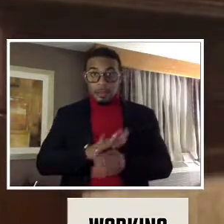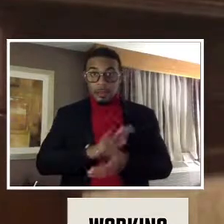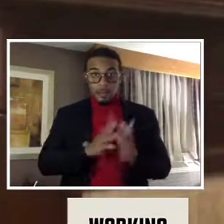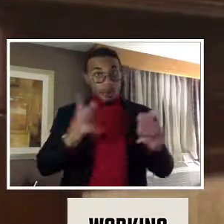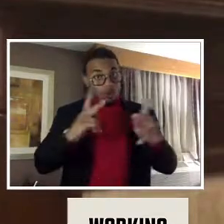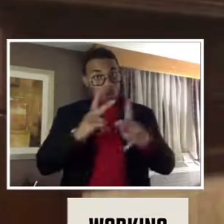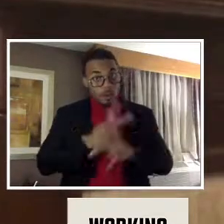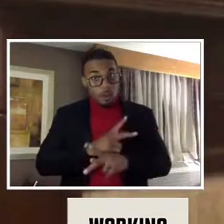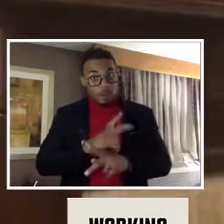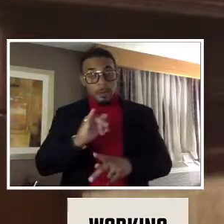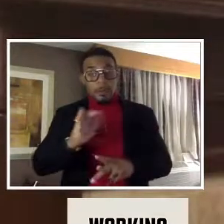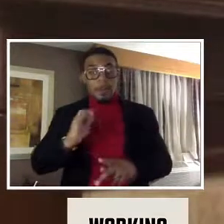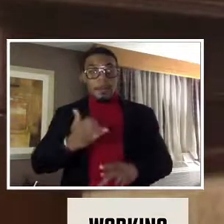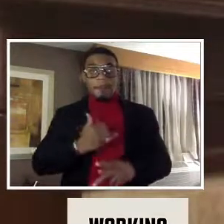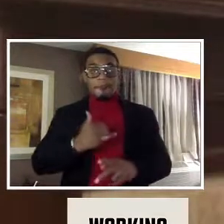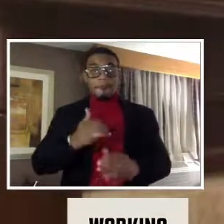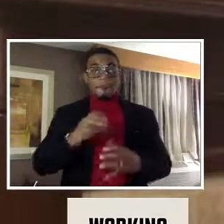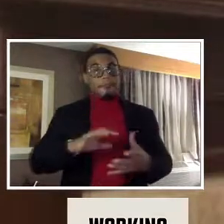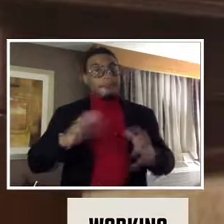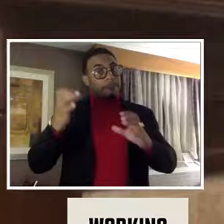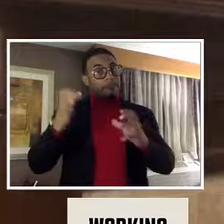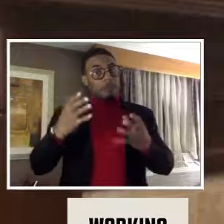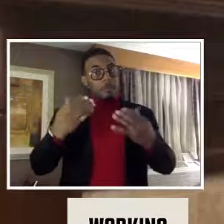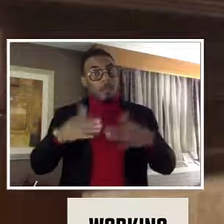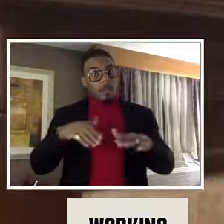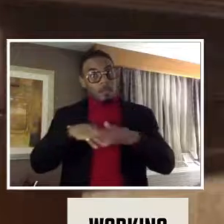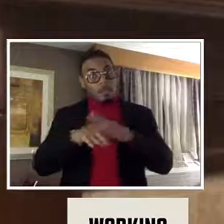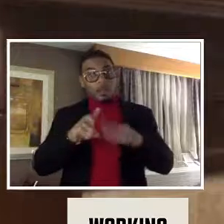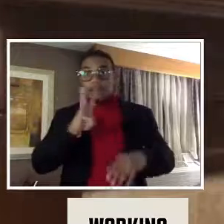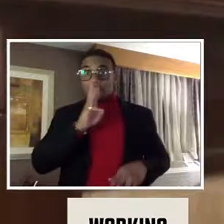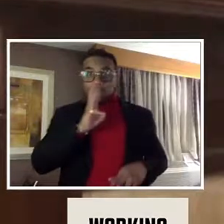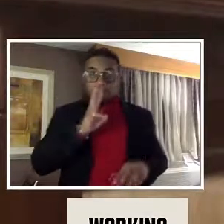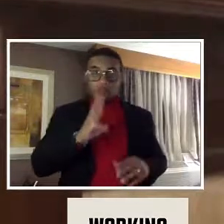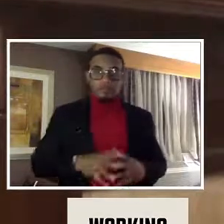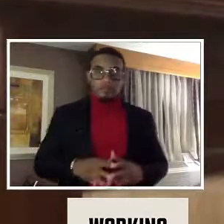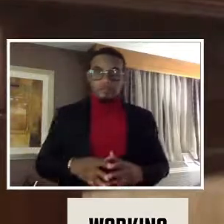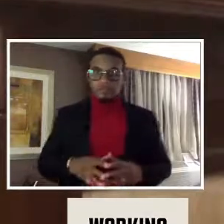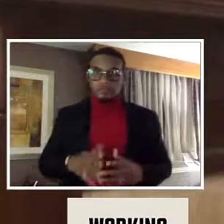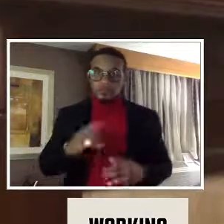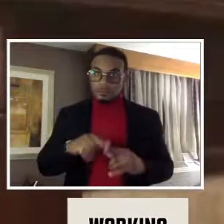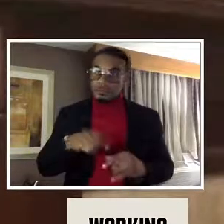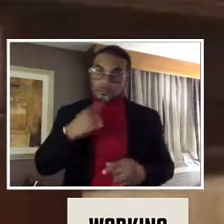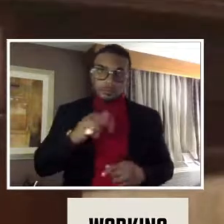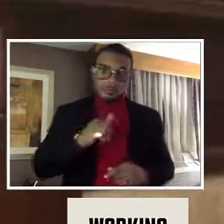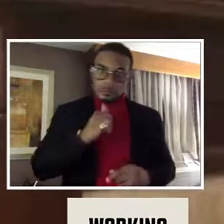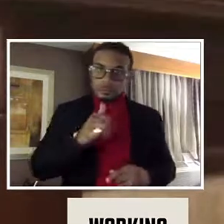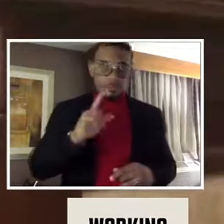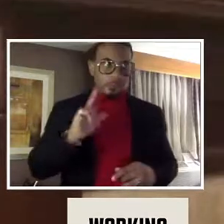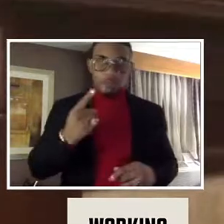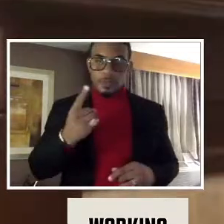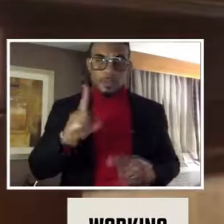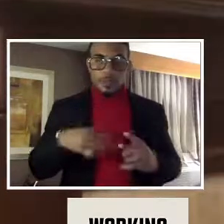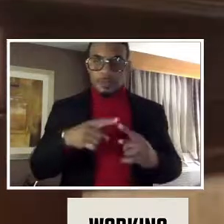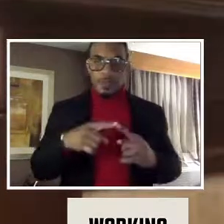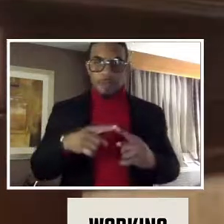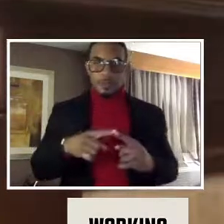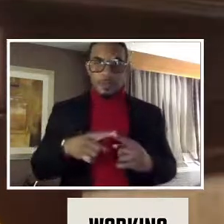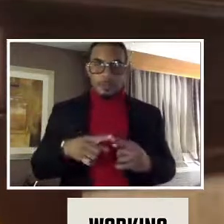worse, that are in jeopardy of losing access to water. And I can tell you, it's not just